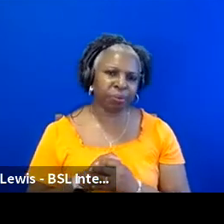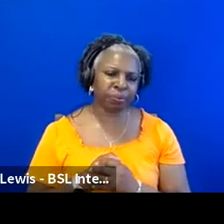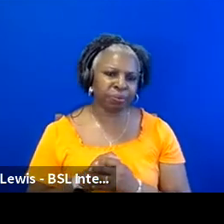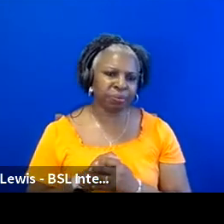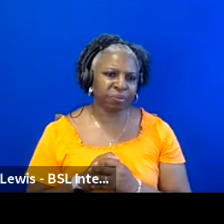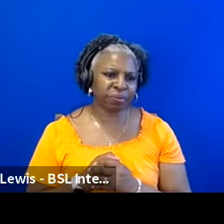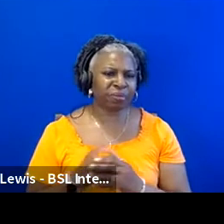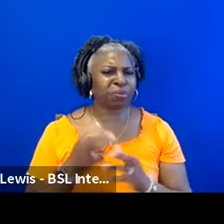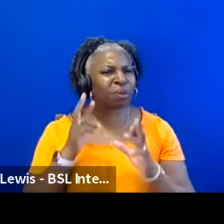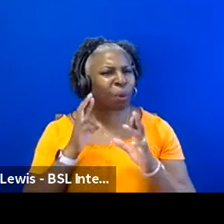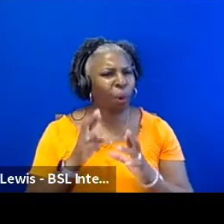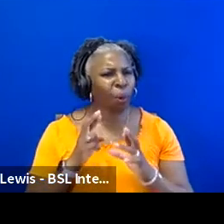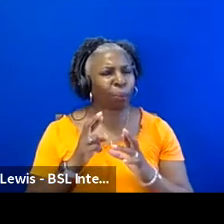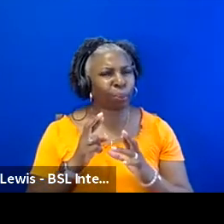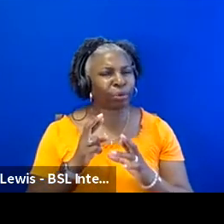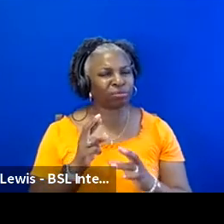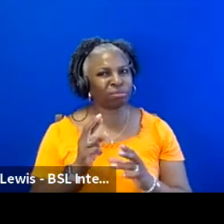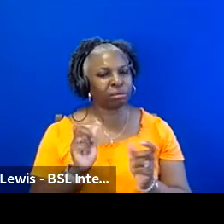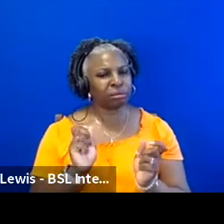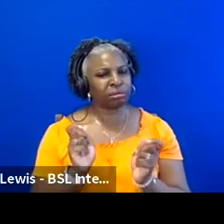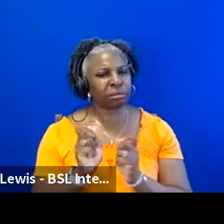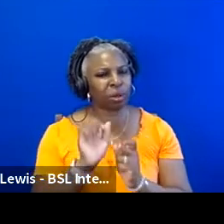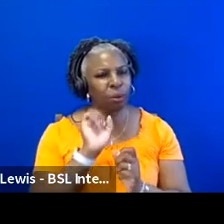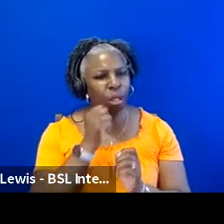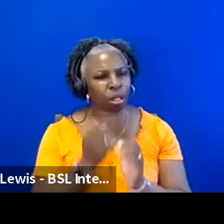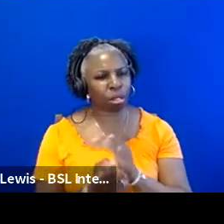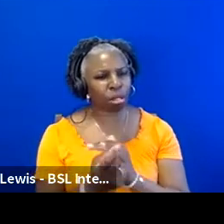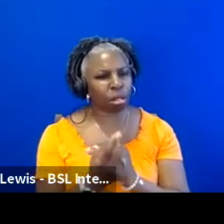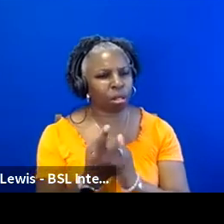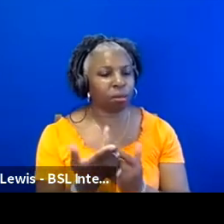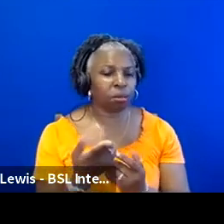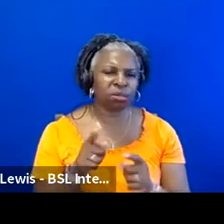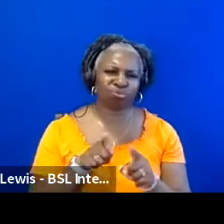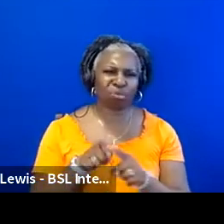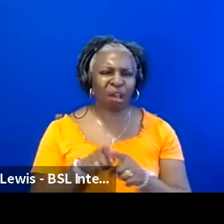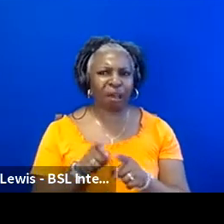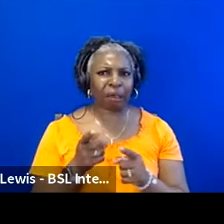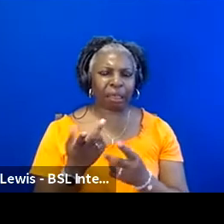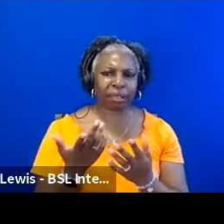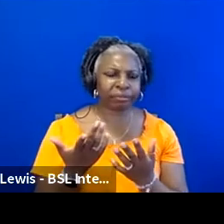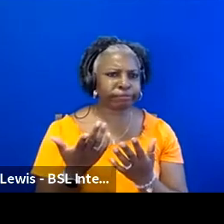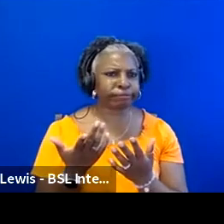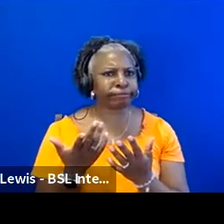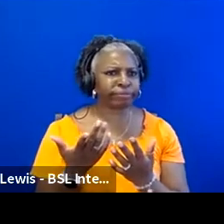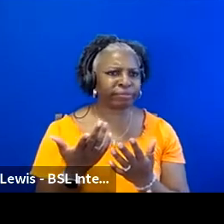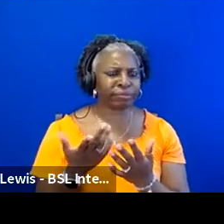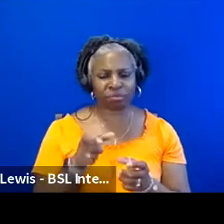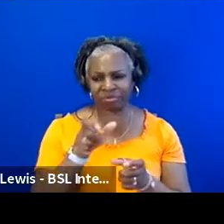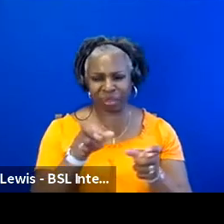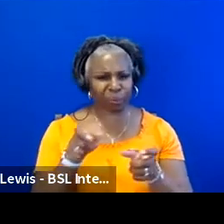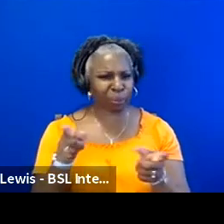but I hope this would change. So I try little bit to find a way for people